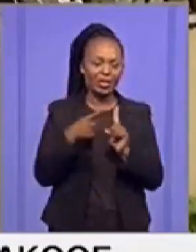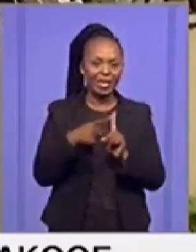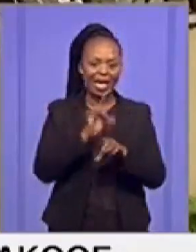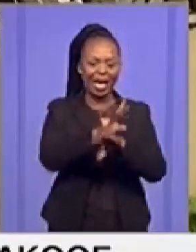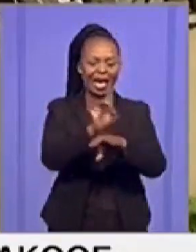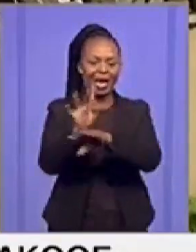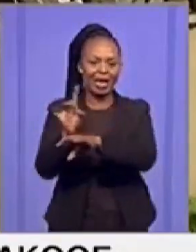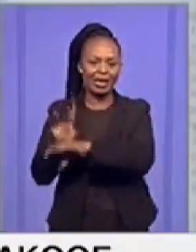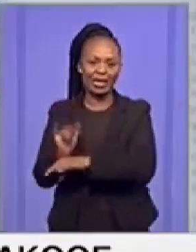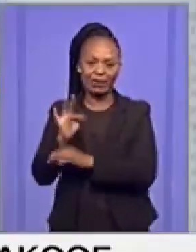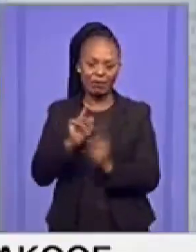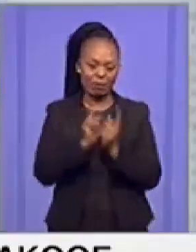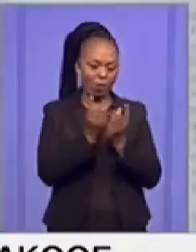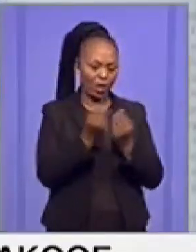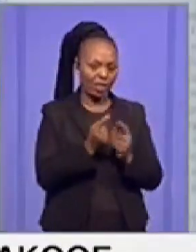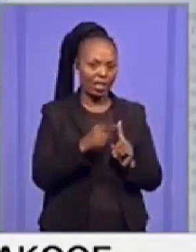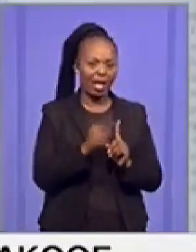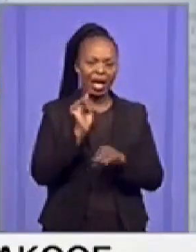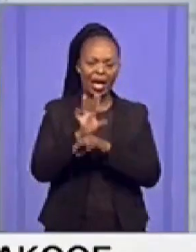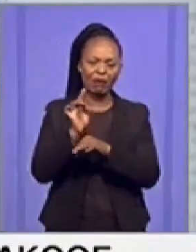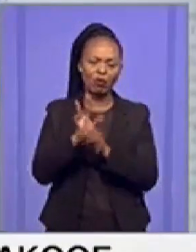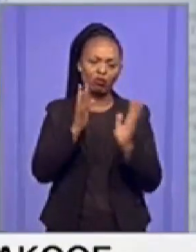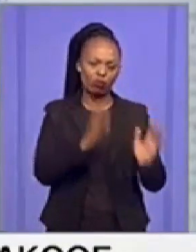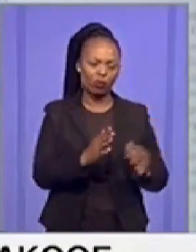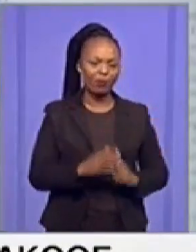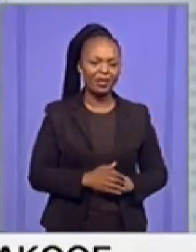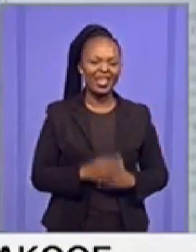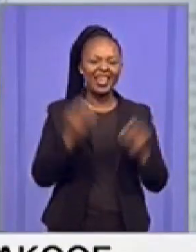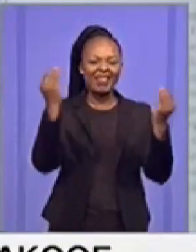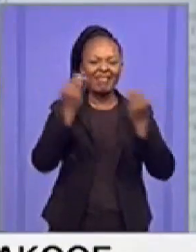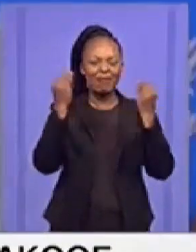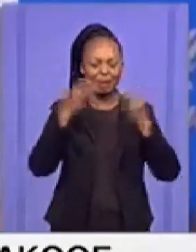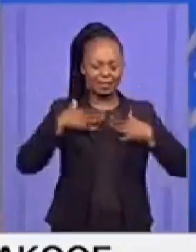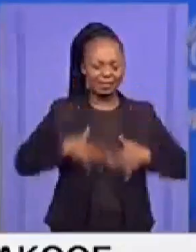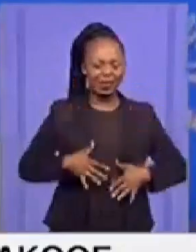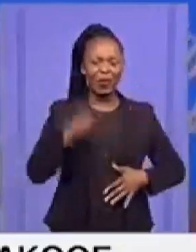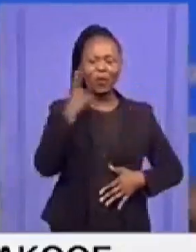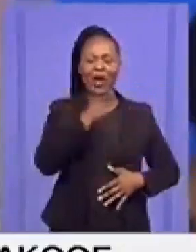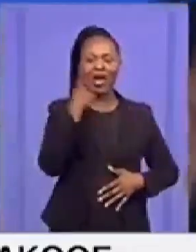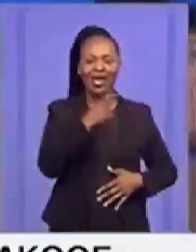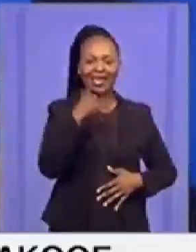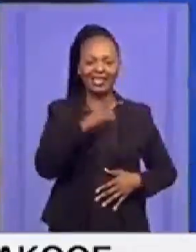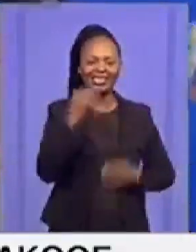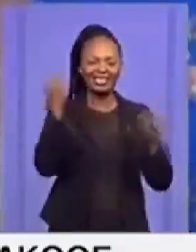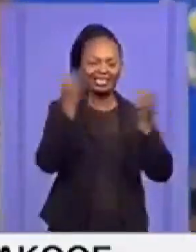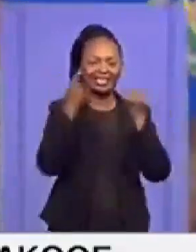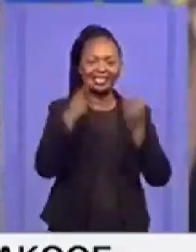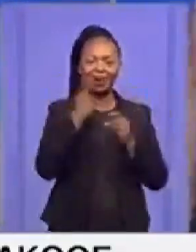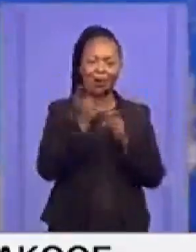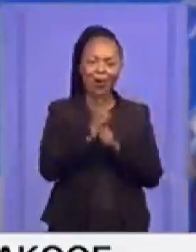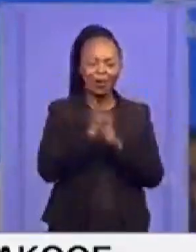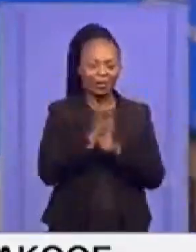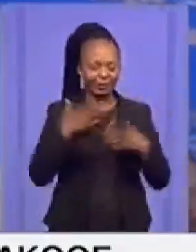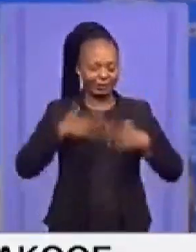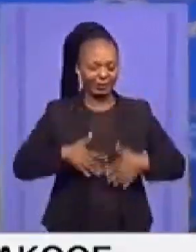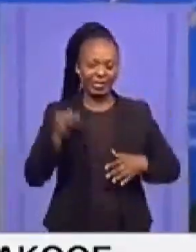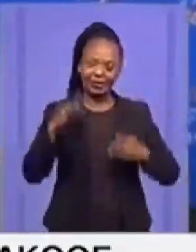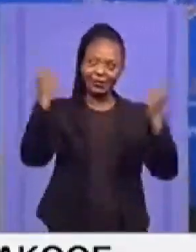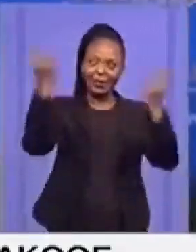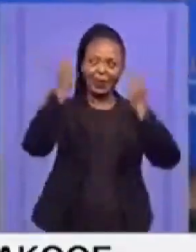matsatsi ha o dutse le yena. Magwe o ile a tuma ka sutu ya hae e tshweu eo a neng a atisa ho e apara ho